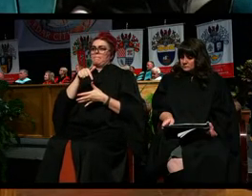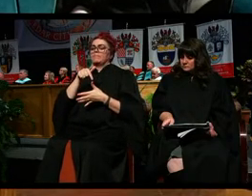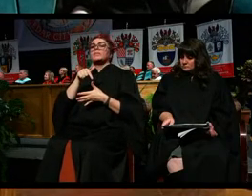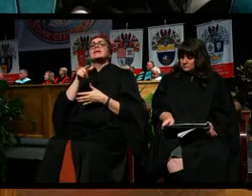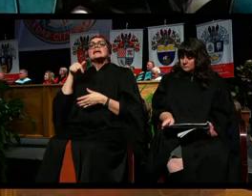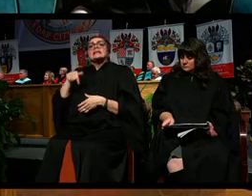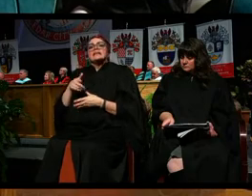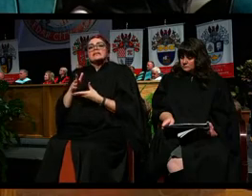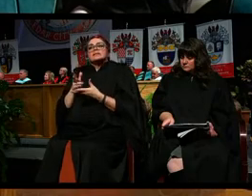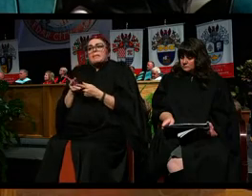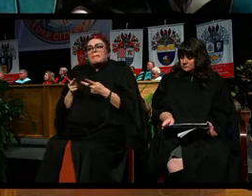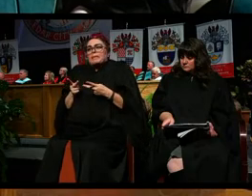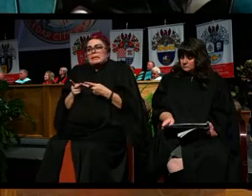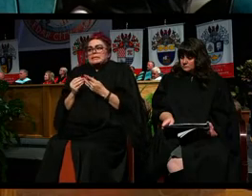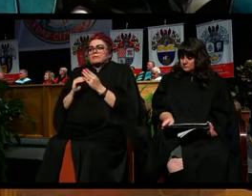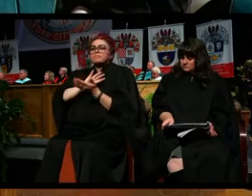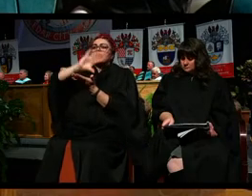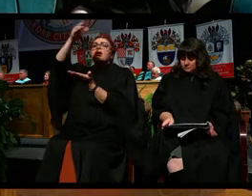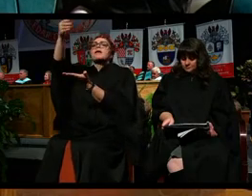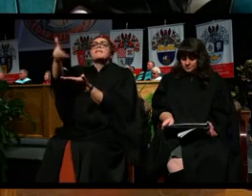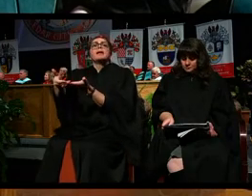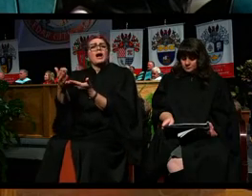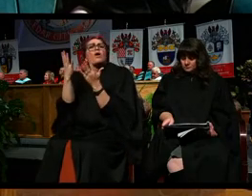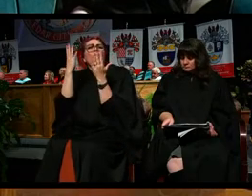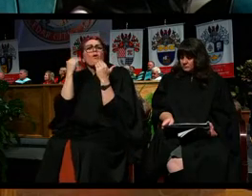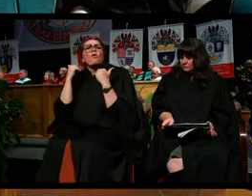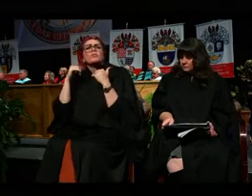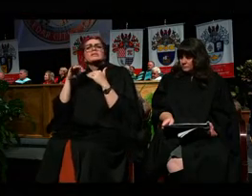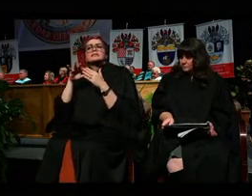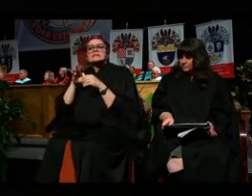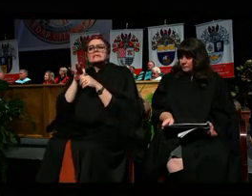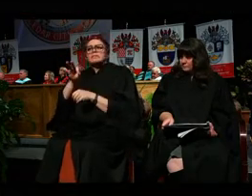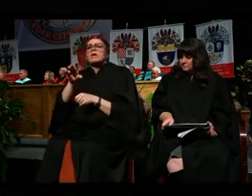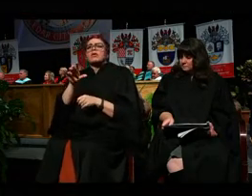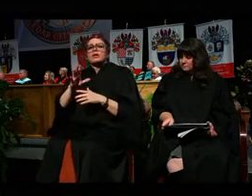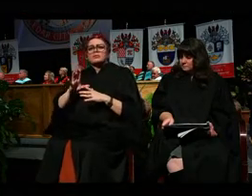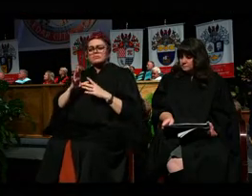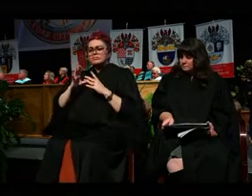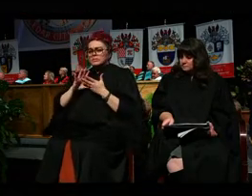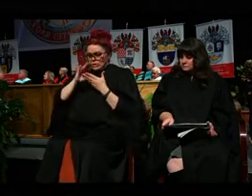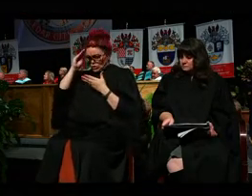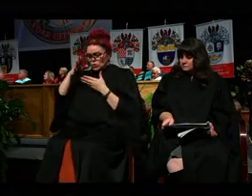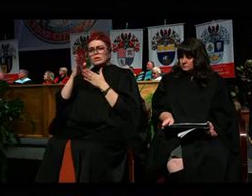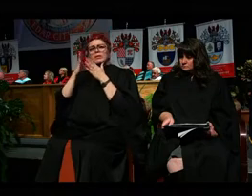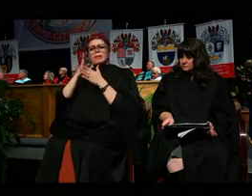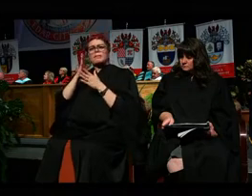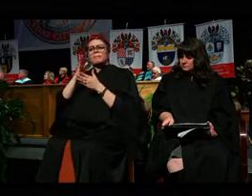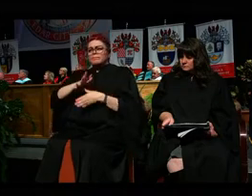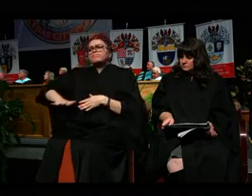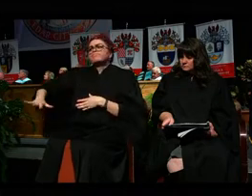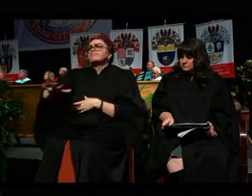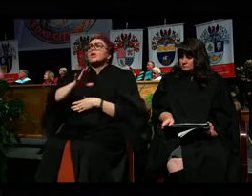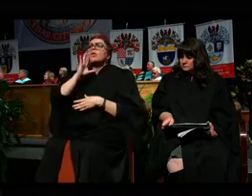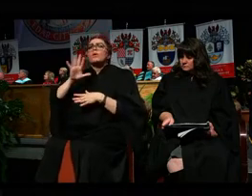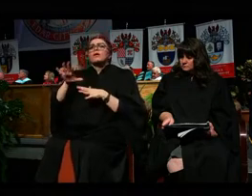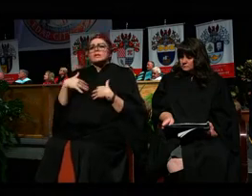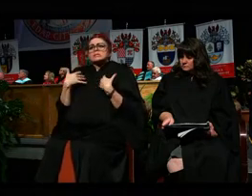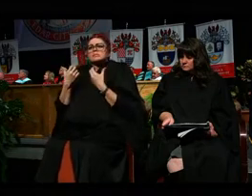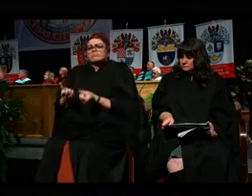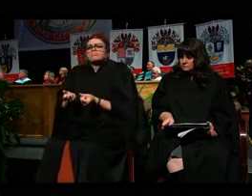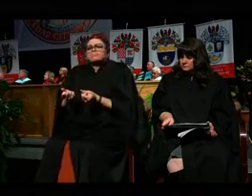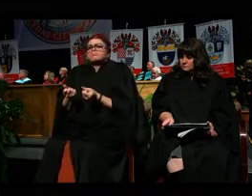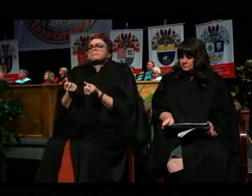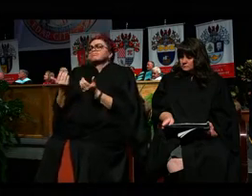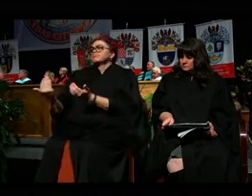hope the spirit of the student body will take up this theme to watch for each other in this same